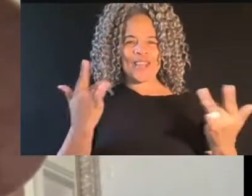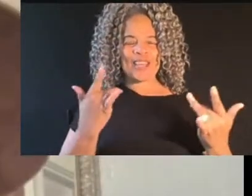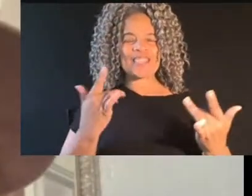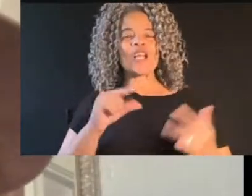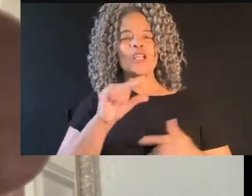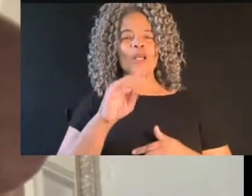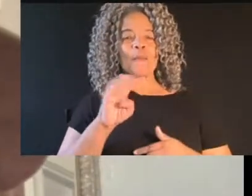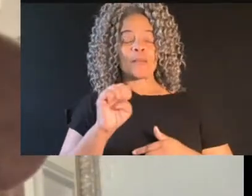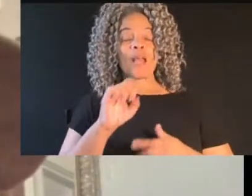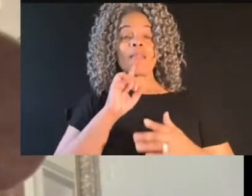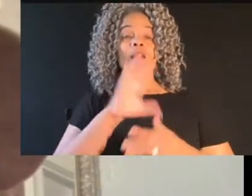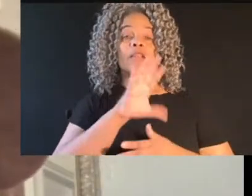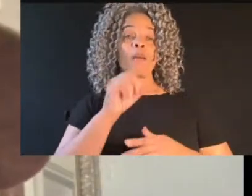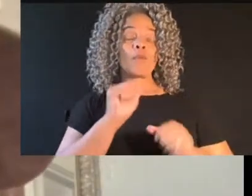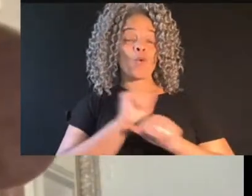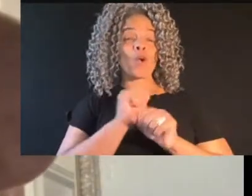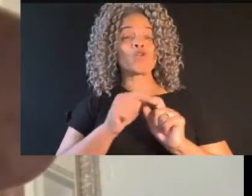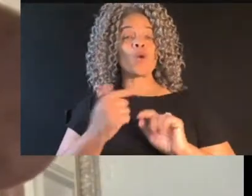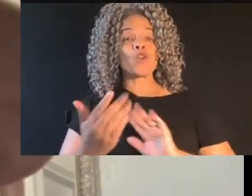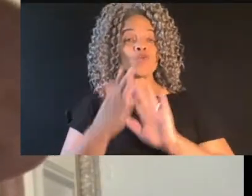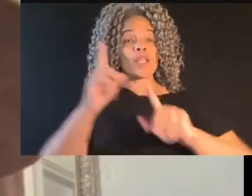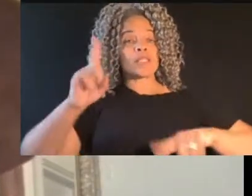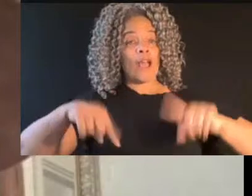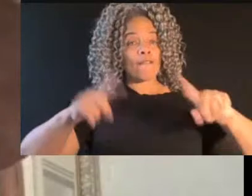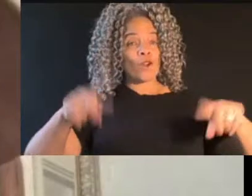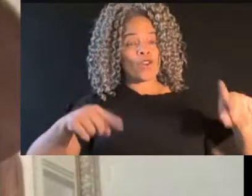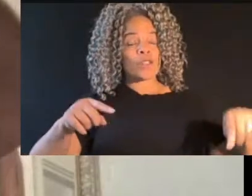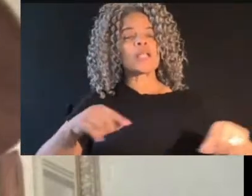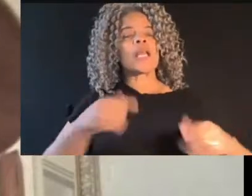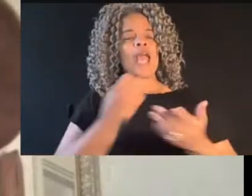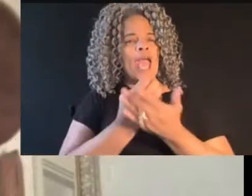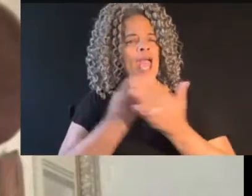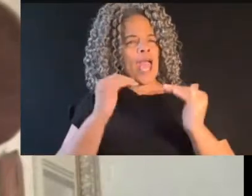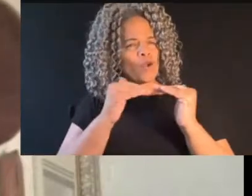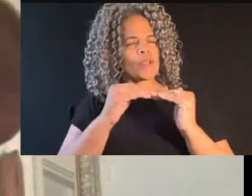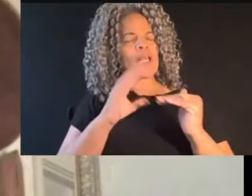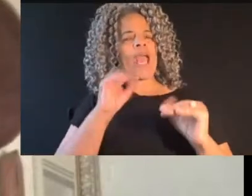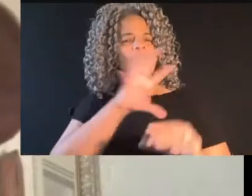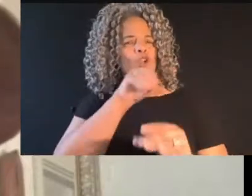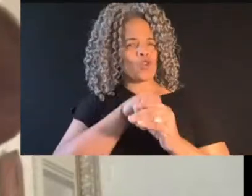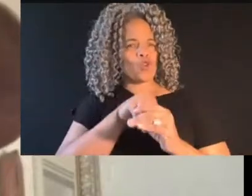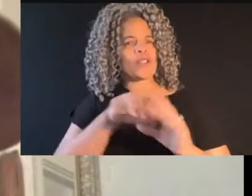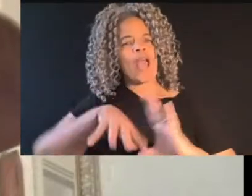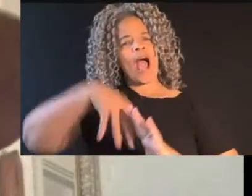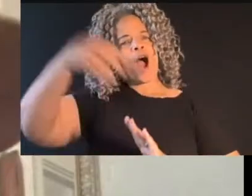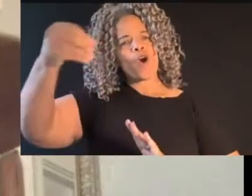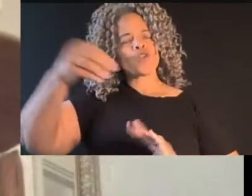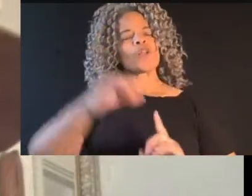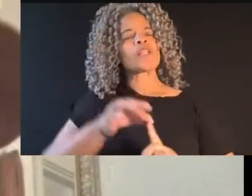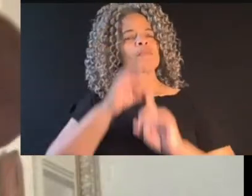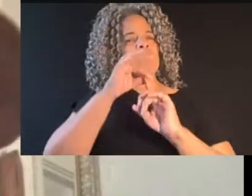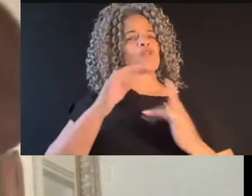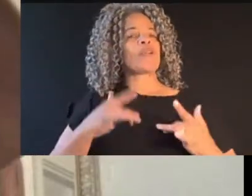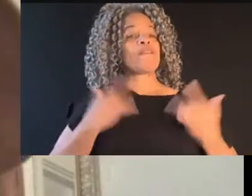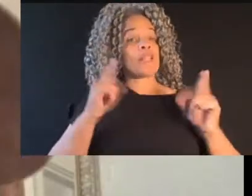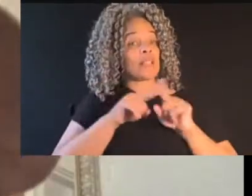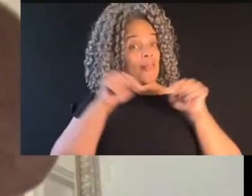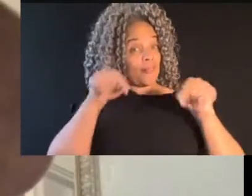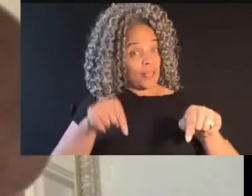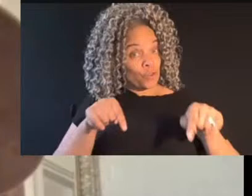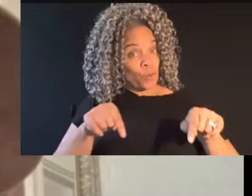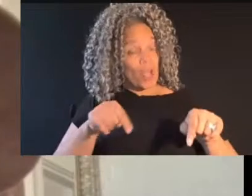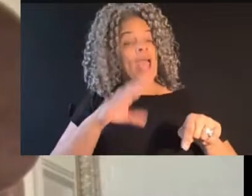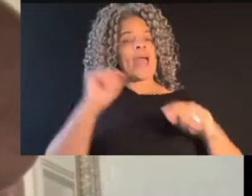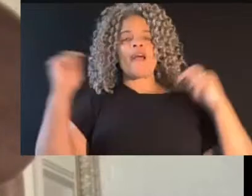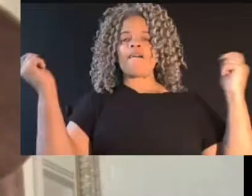company that's working to address diversity, equity, and inclusion in the outdoors via special events like this one, and